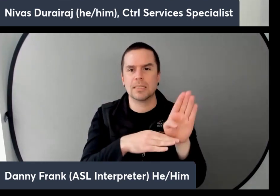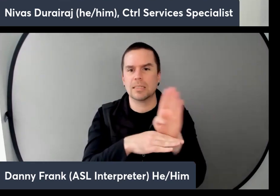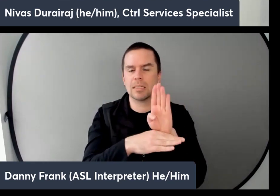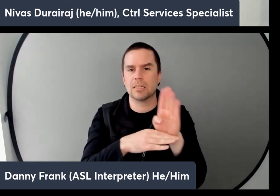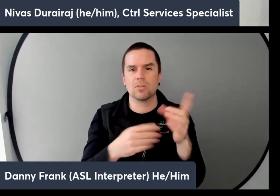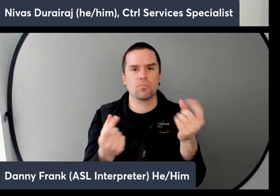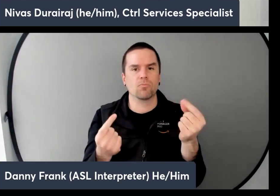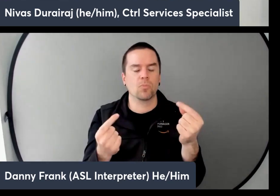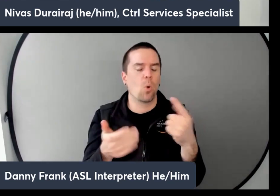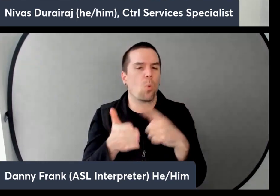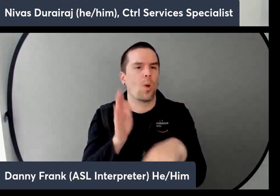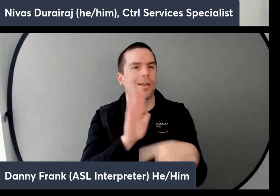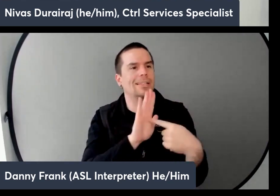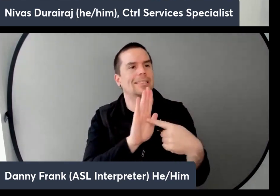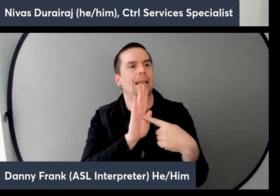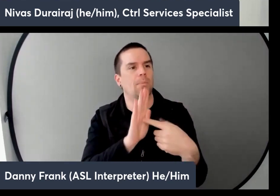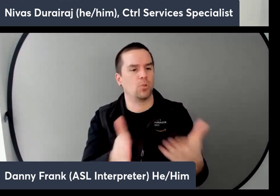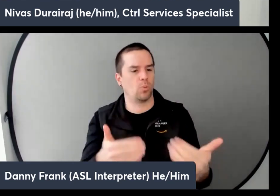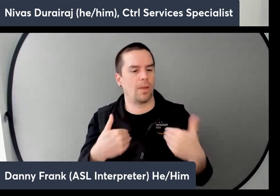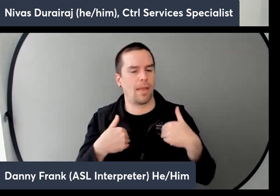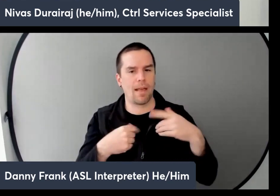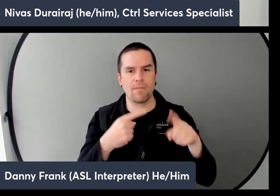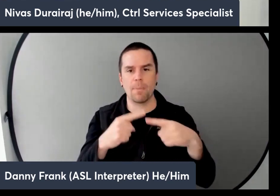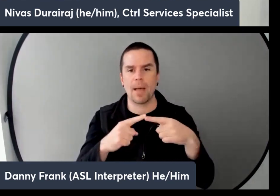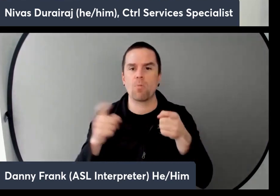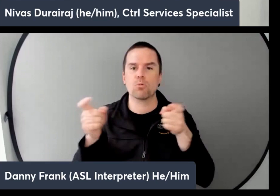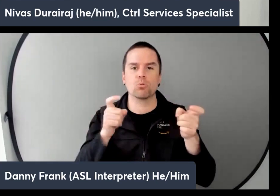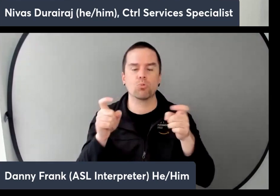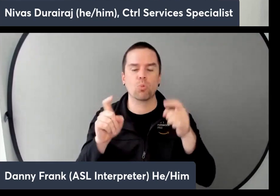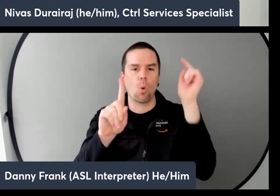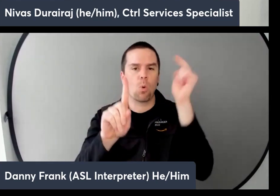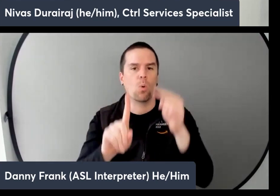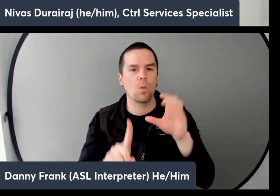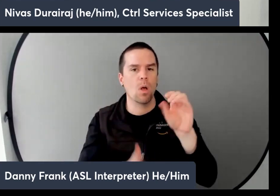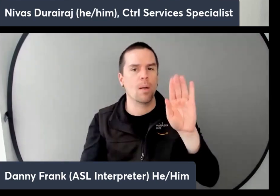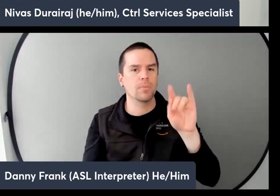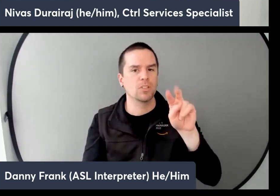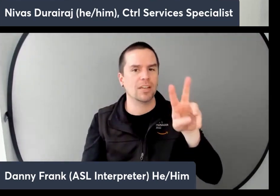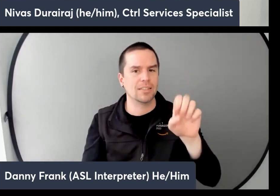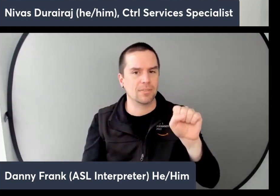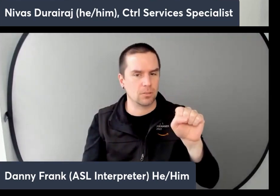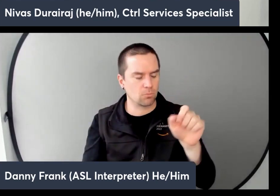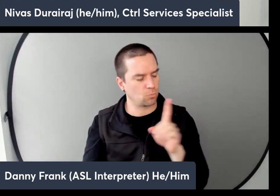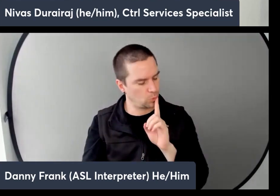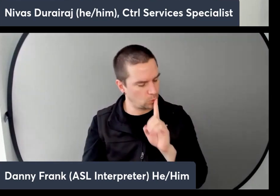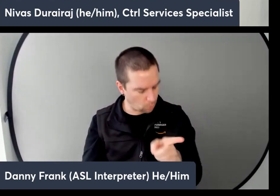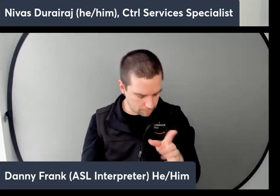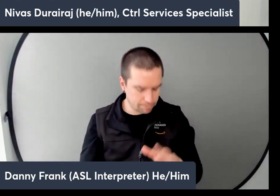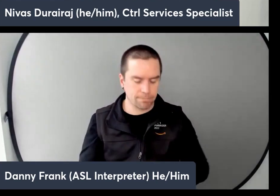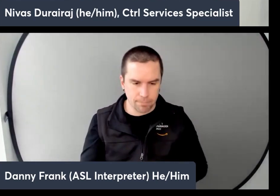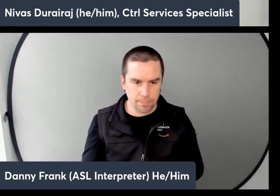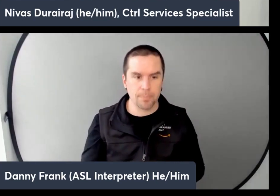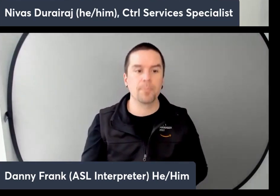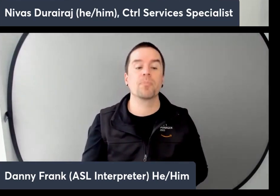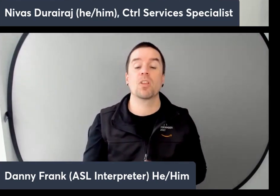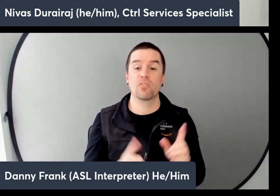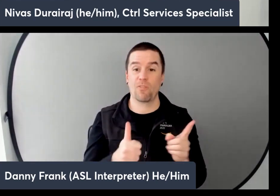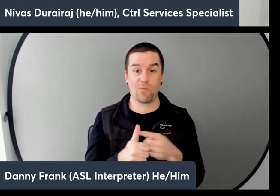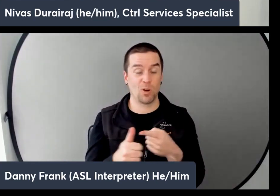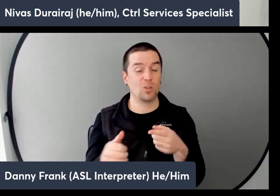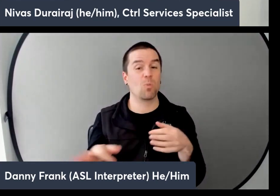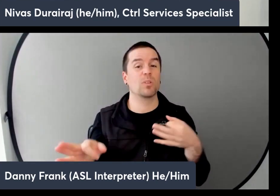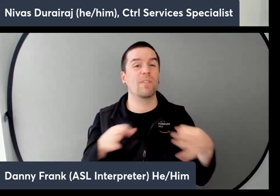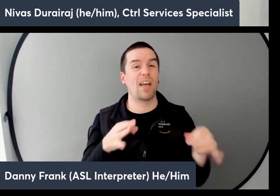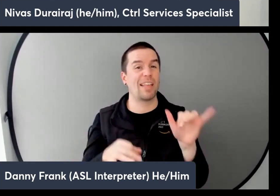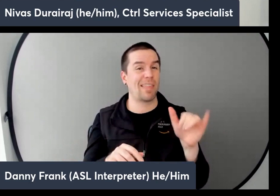control objectives? Sure, of course. Let's define control objective to begin with. So, control objective